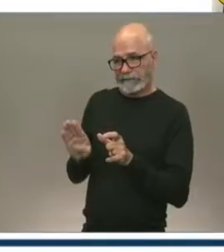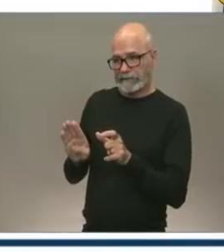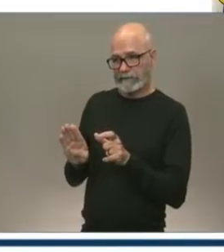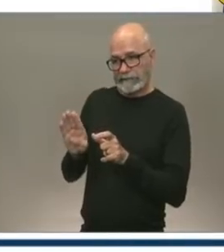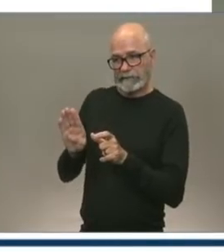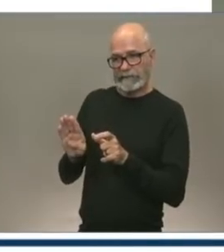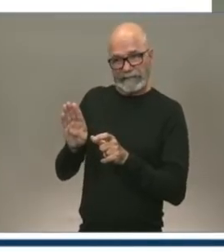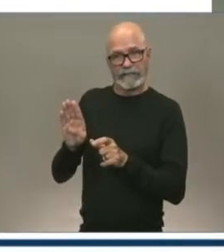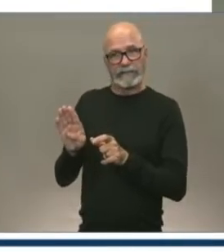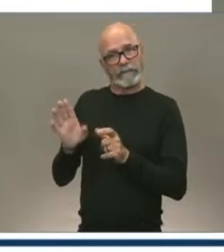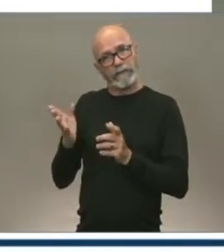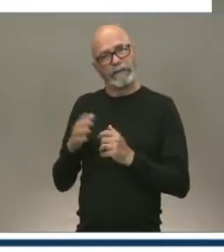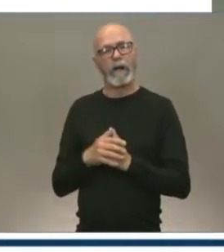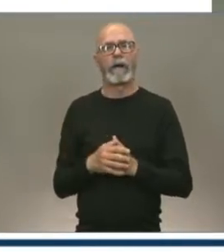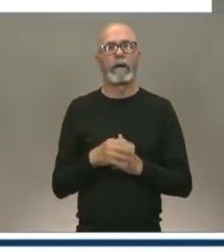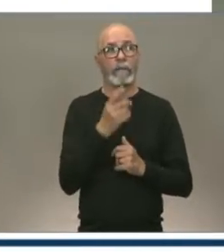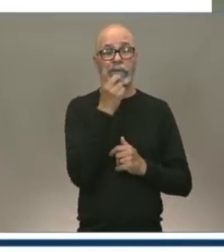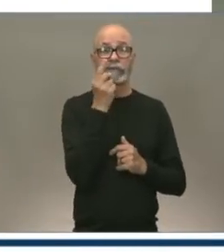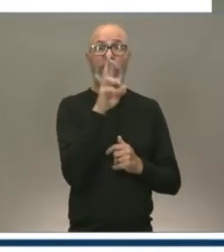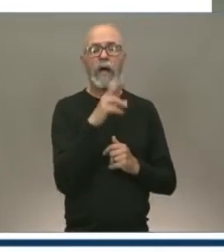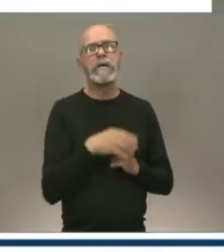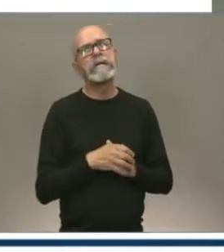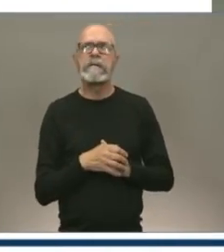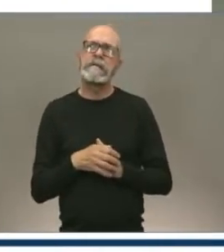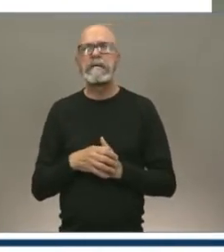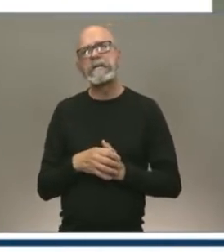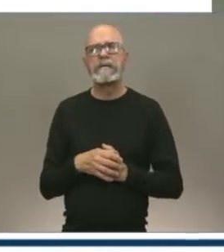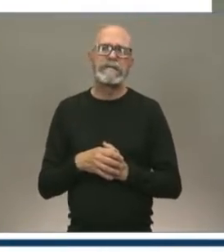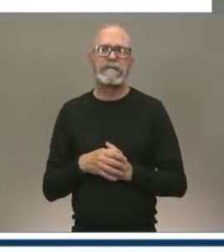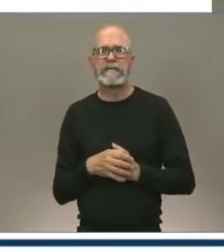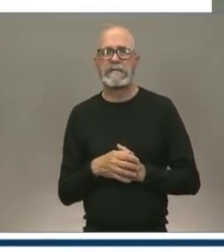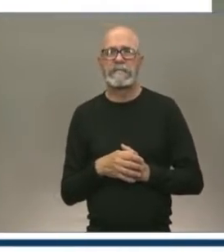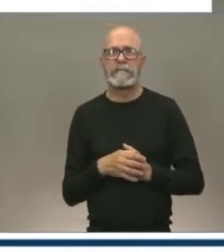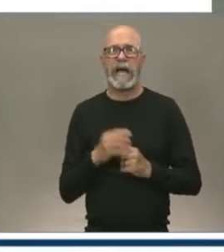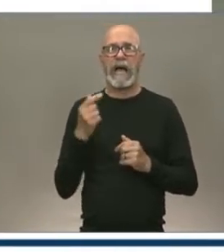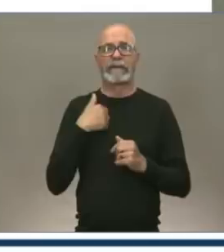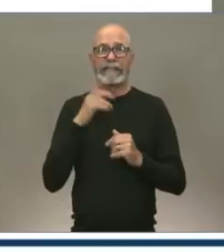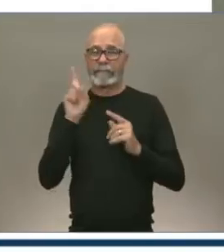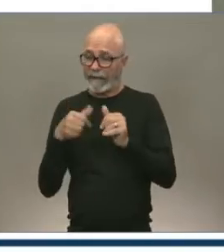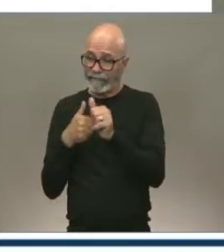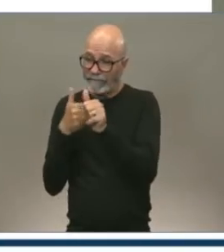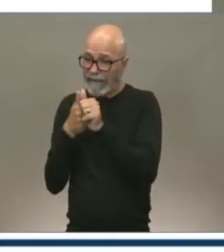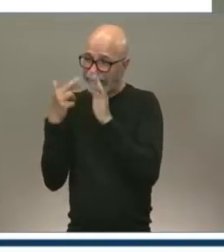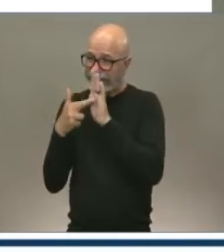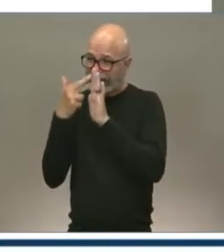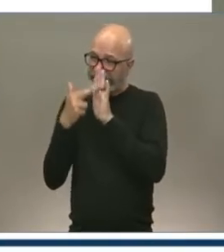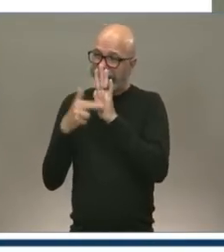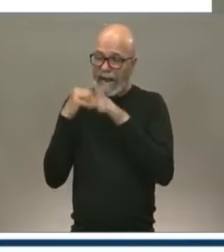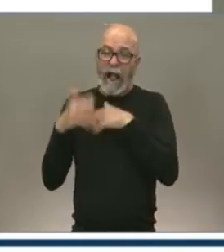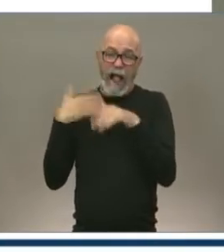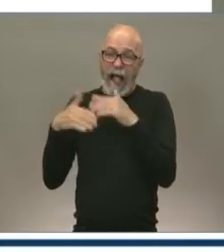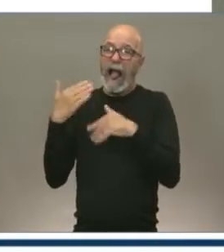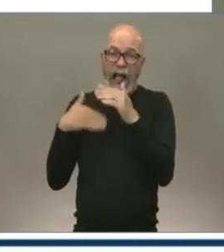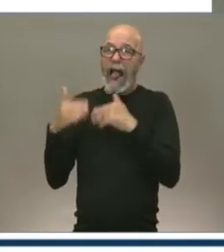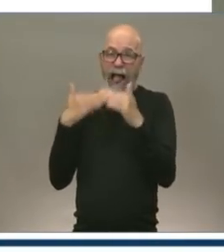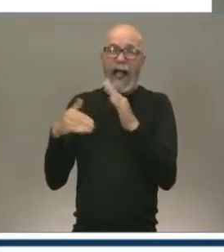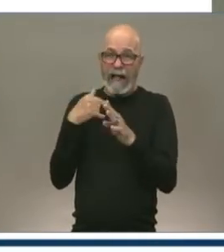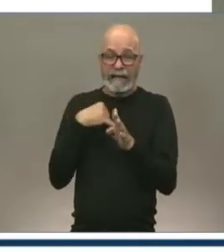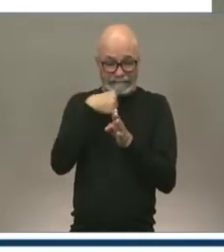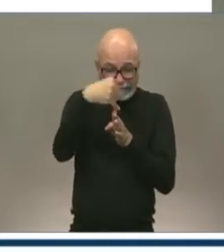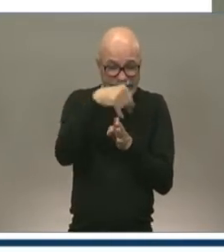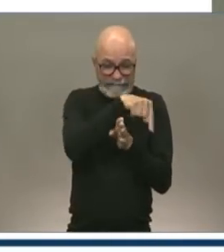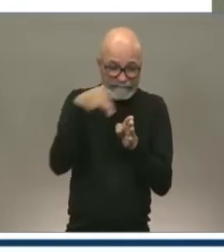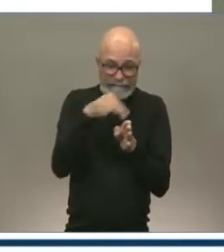as I say, we're everything we're doing, as I said in my remarks, the border measures, the quarantining, the